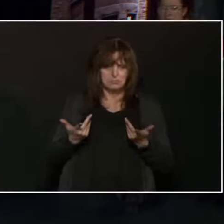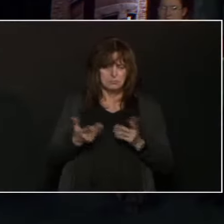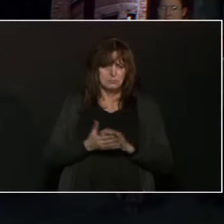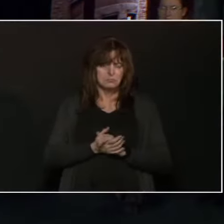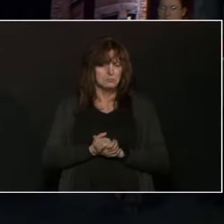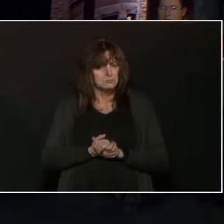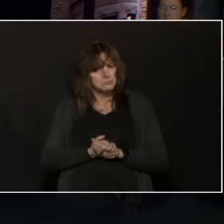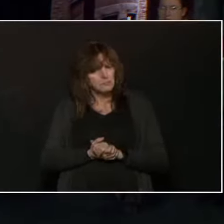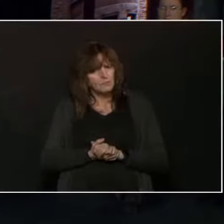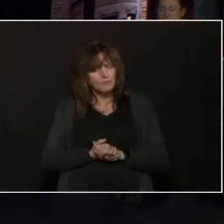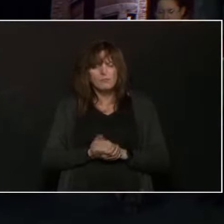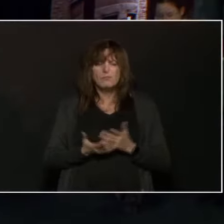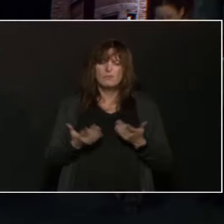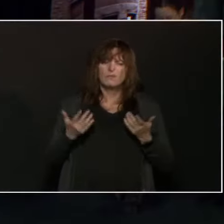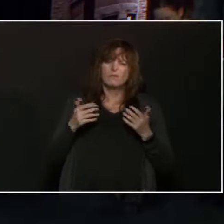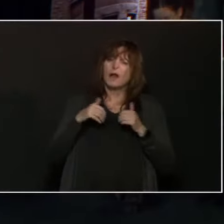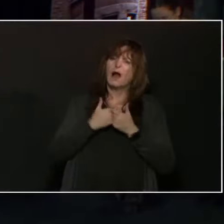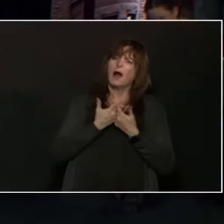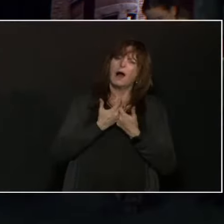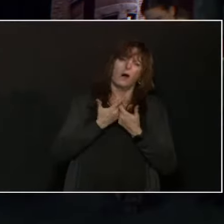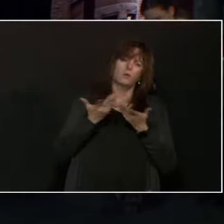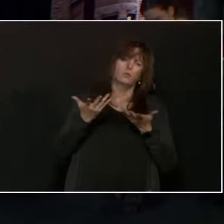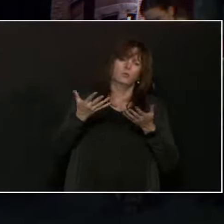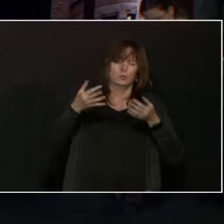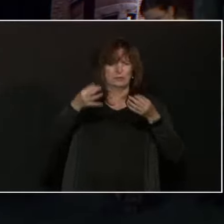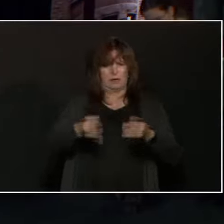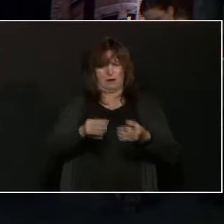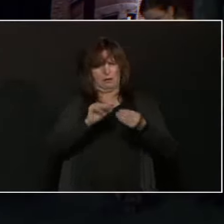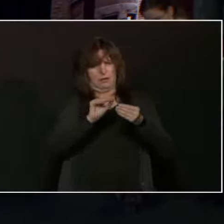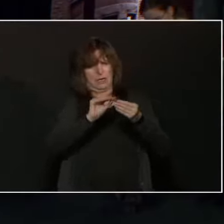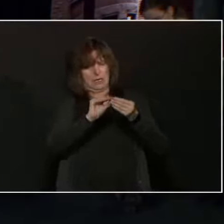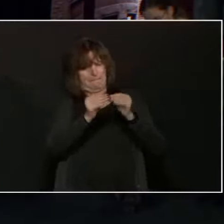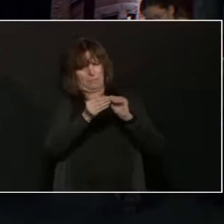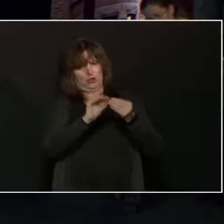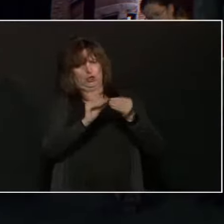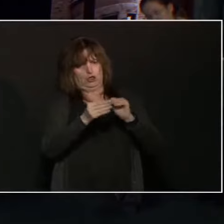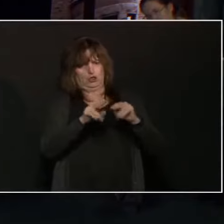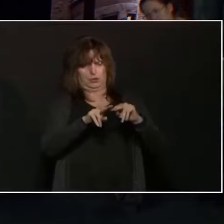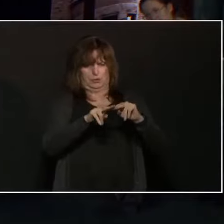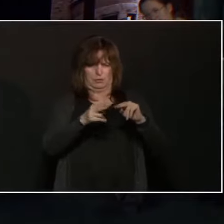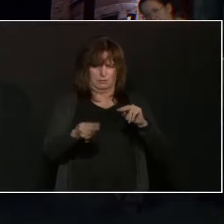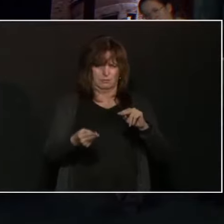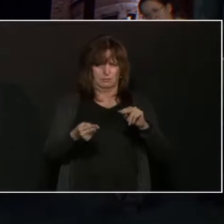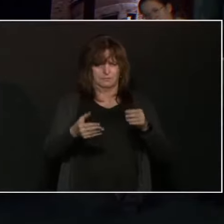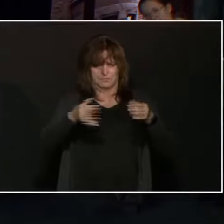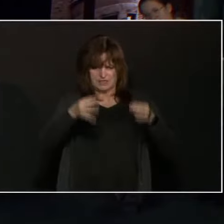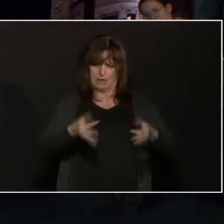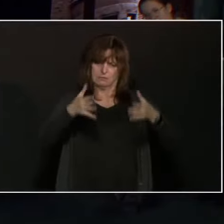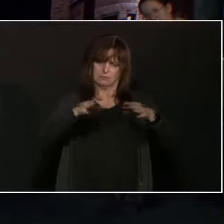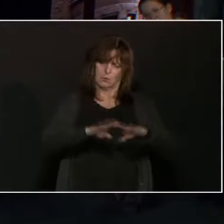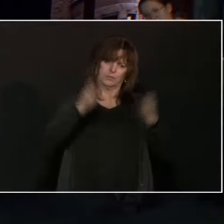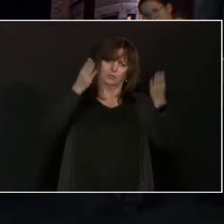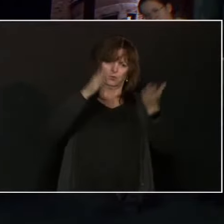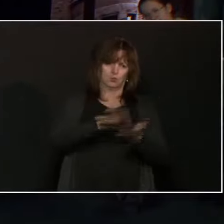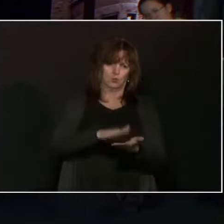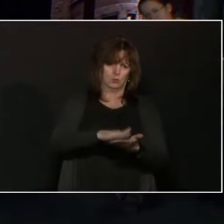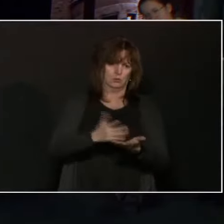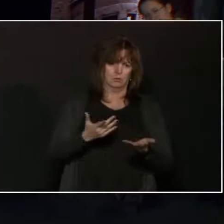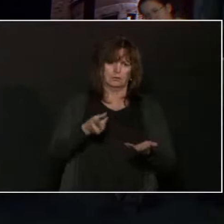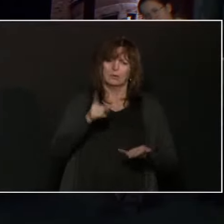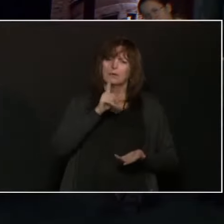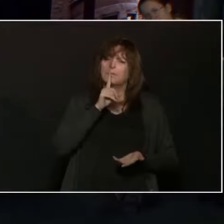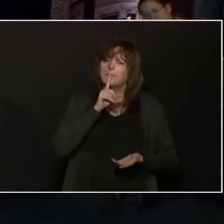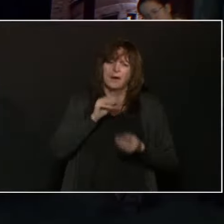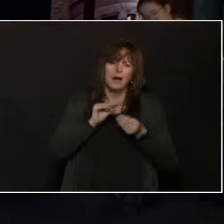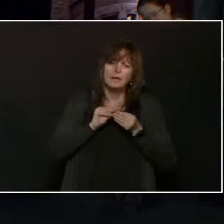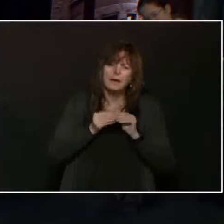conclusion, okay, we're safe to open generally? Because I didn't hear in your answer anything specific, case numbers,